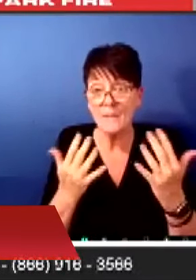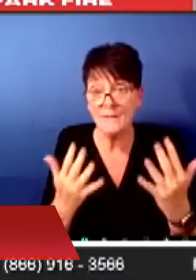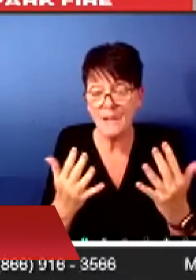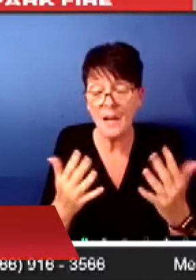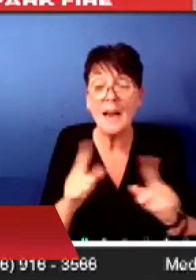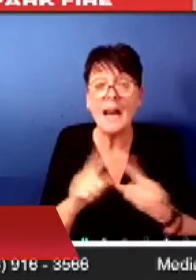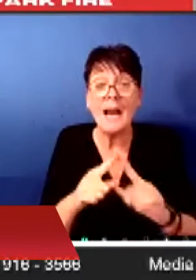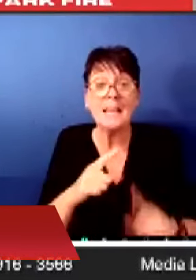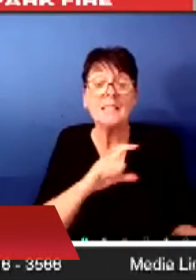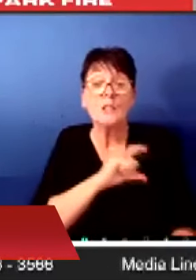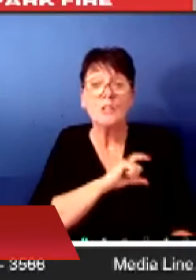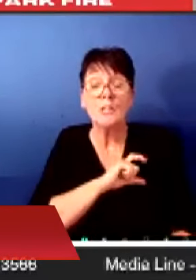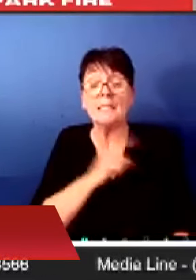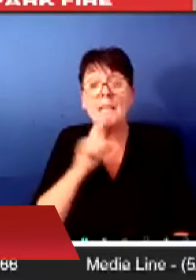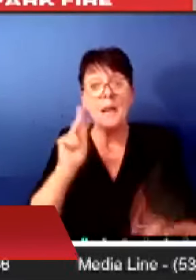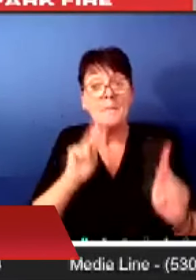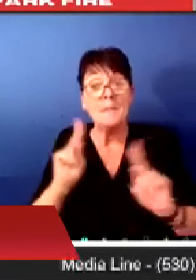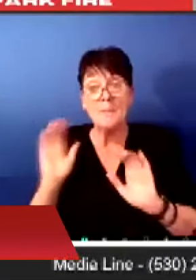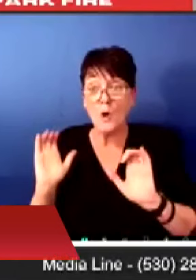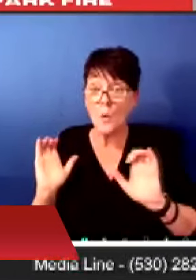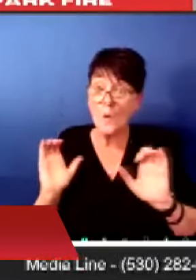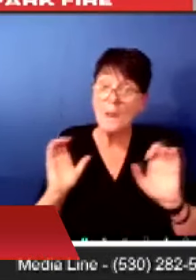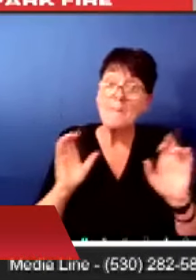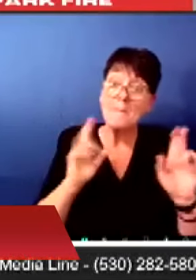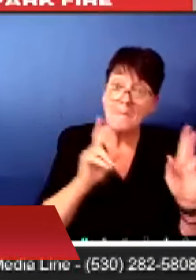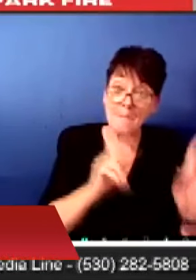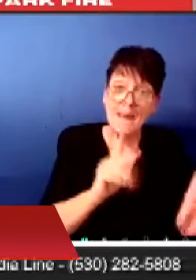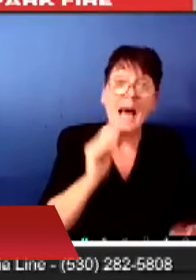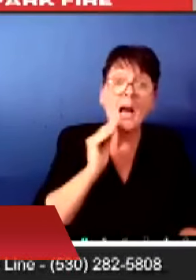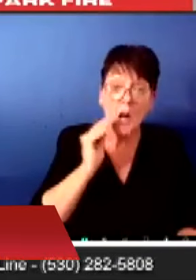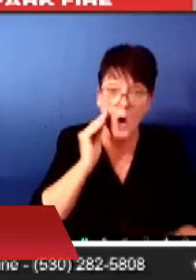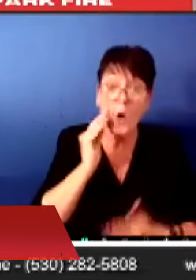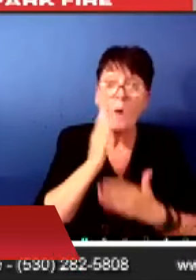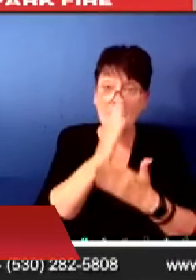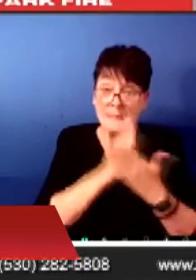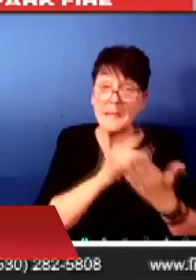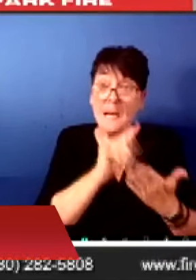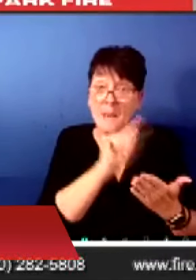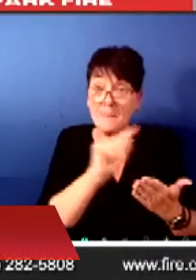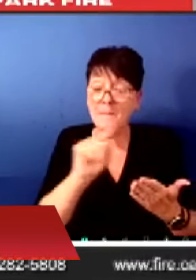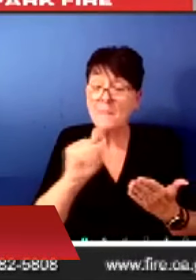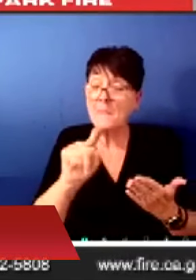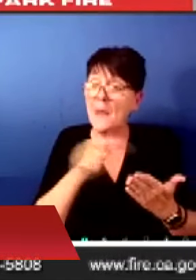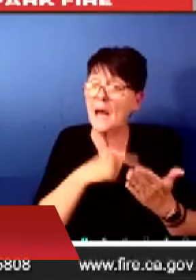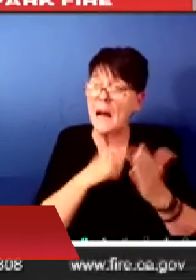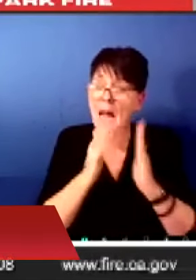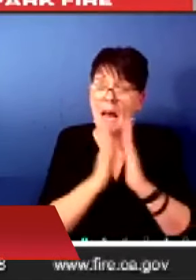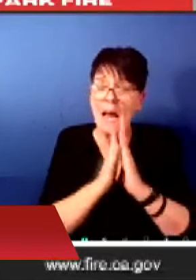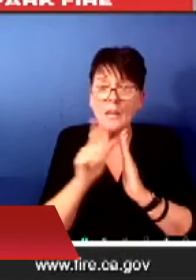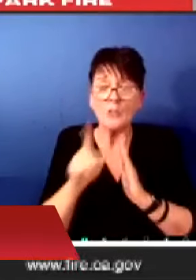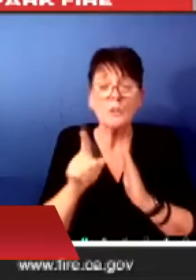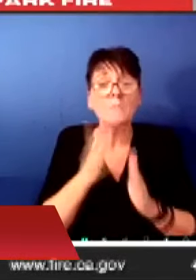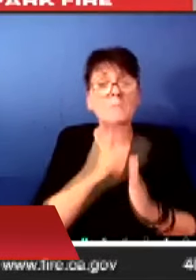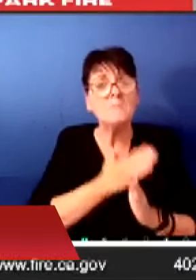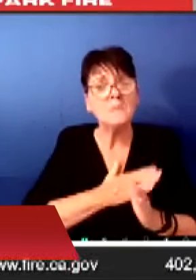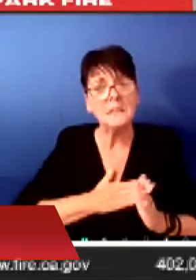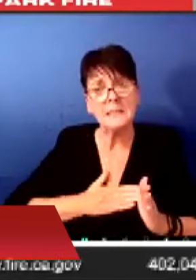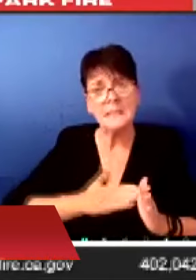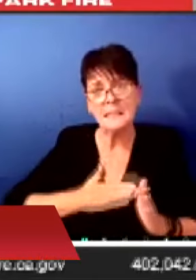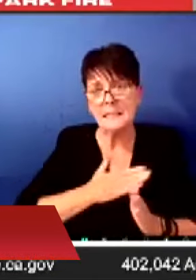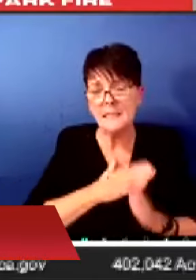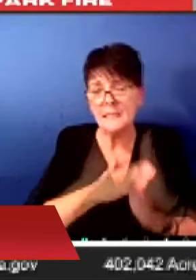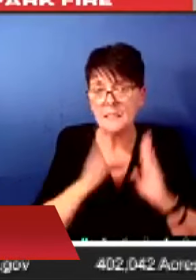the repopulation and we've been able to get some folks in their homes, I ask each and every one of you to stay vigilant. We still